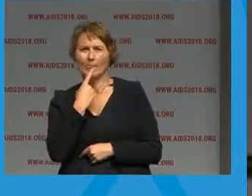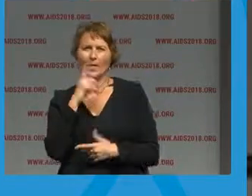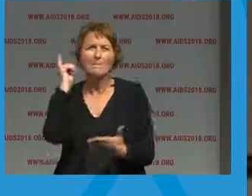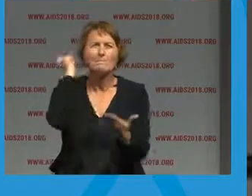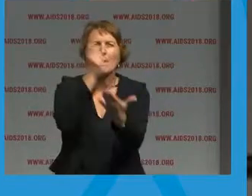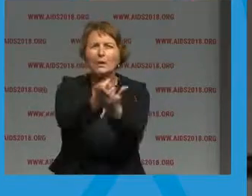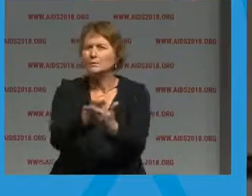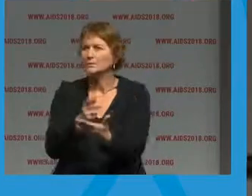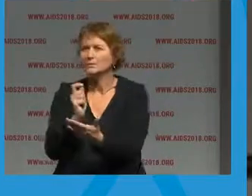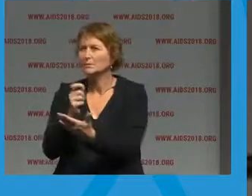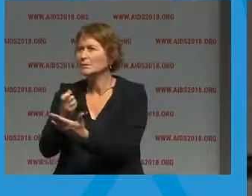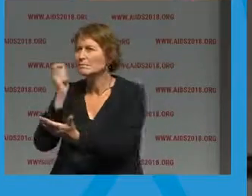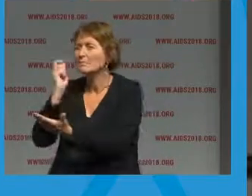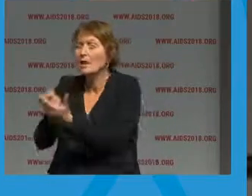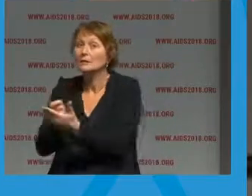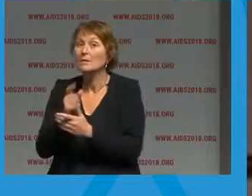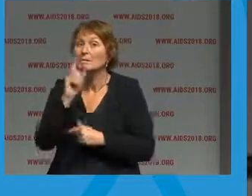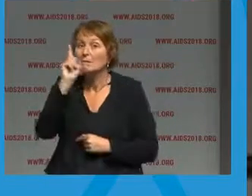the nutrition front,